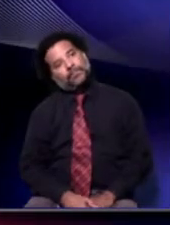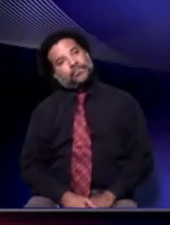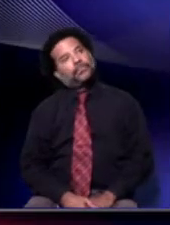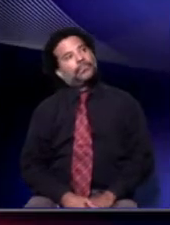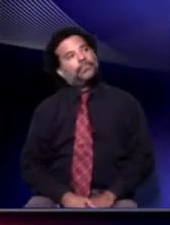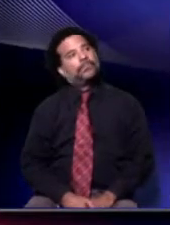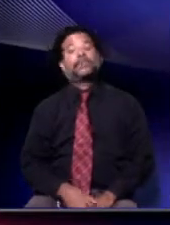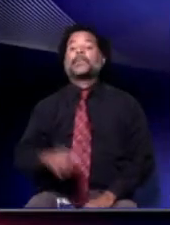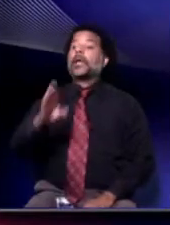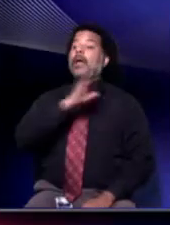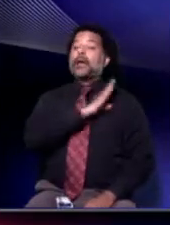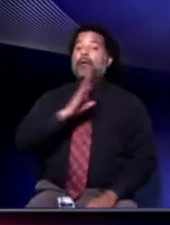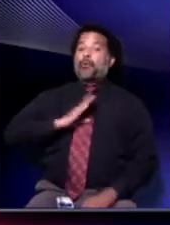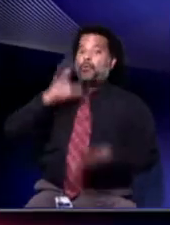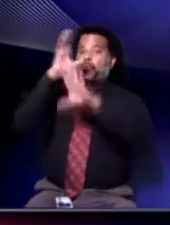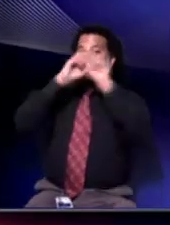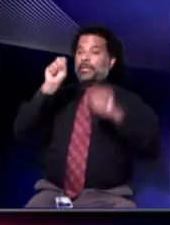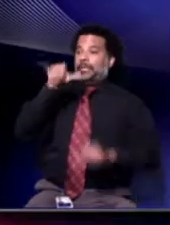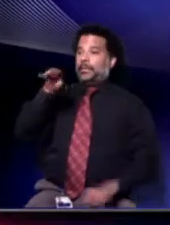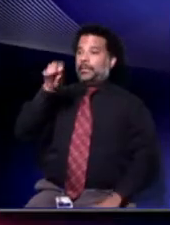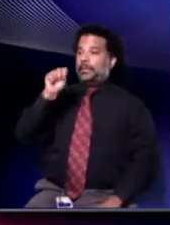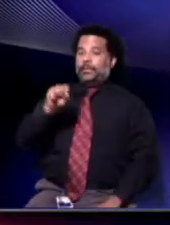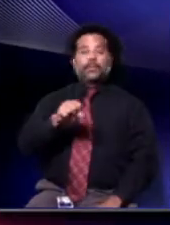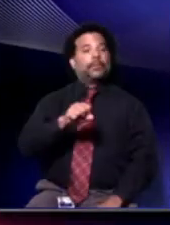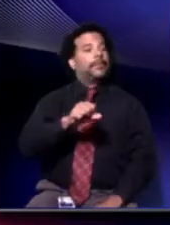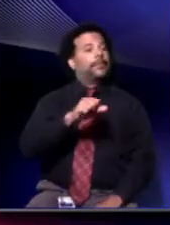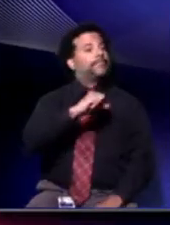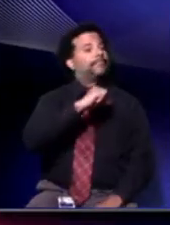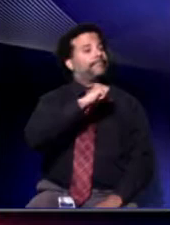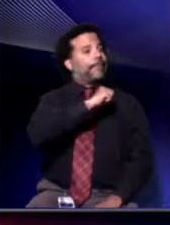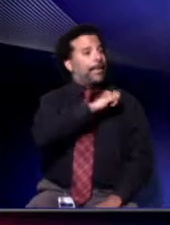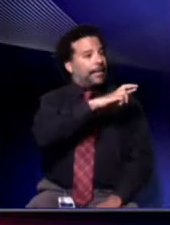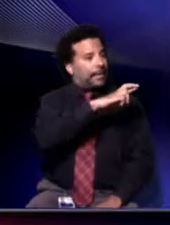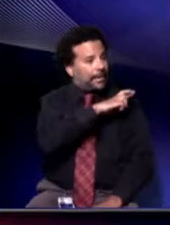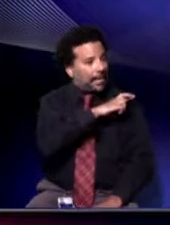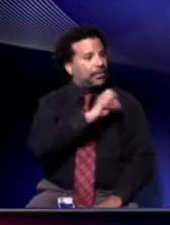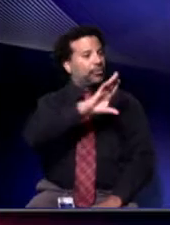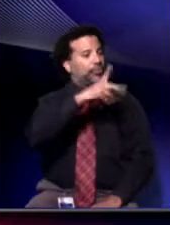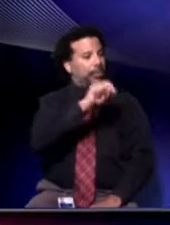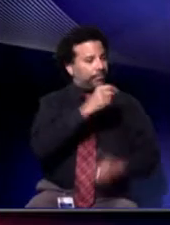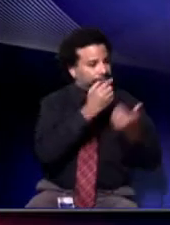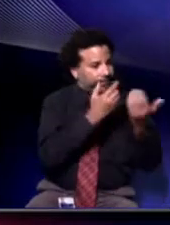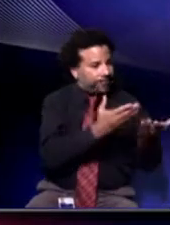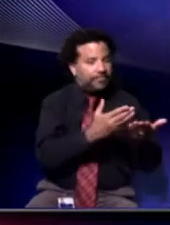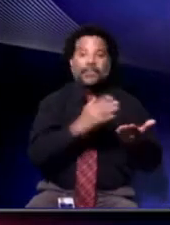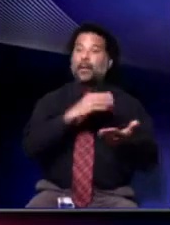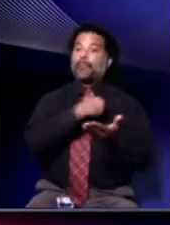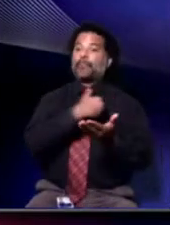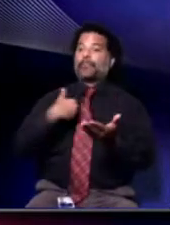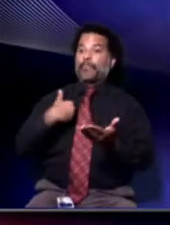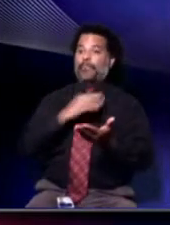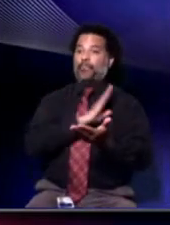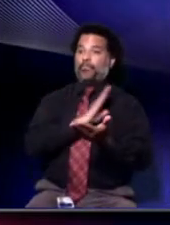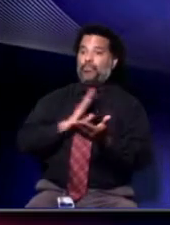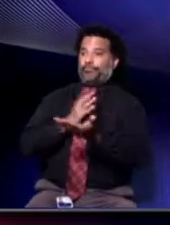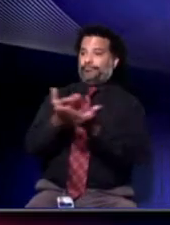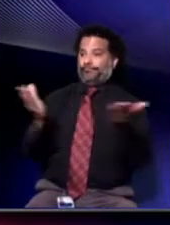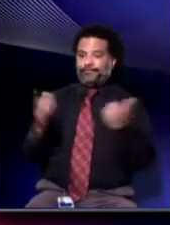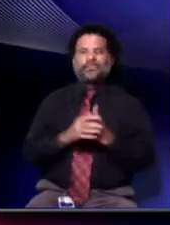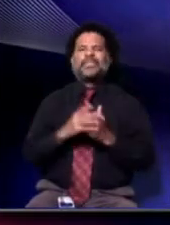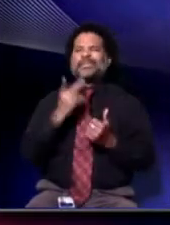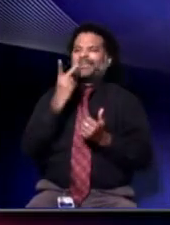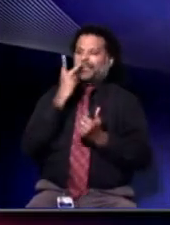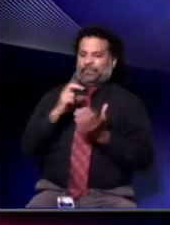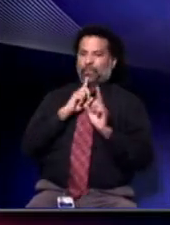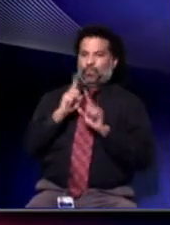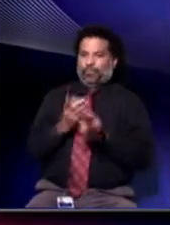Board President Sims, Superintendent Reichman, members of the board. You have my report before you. What I've done with this month's report